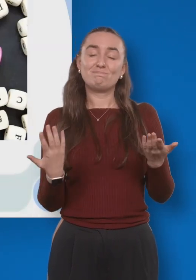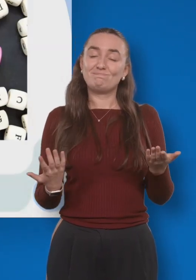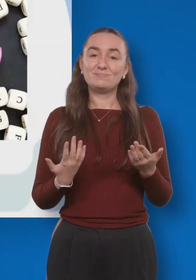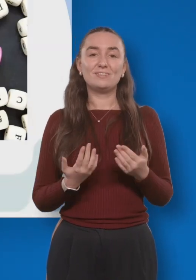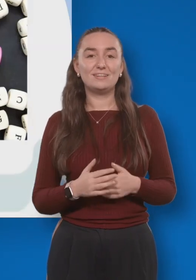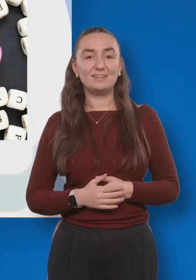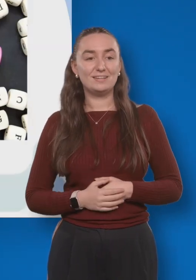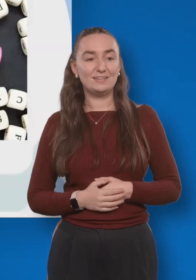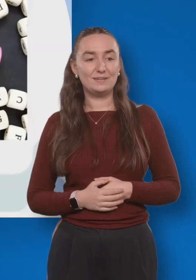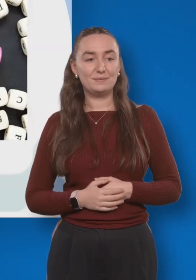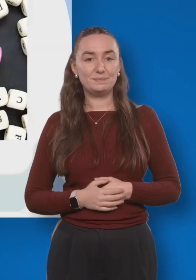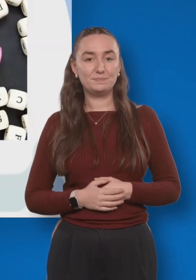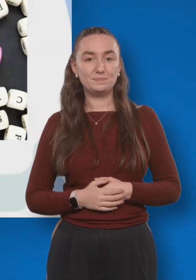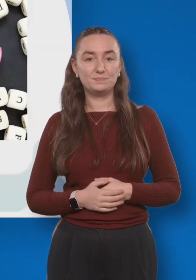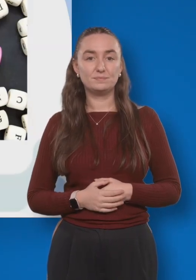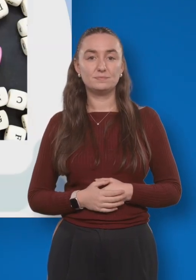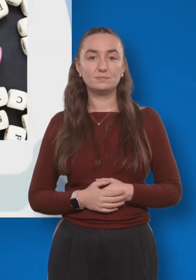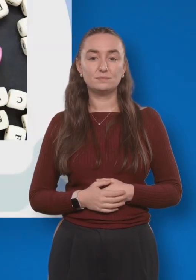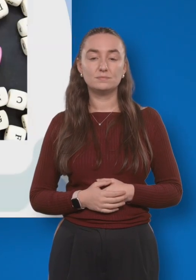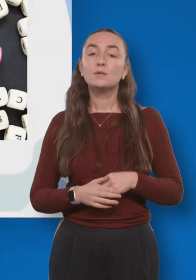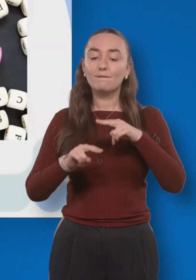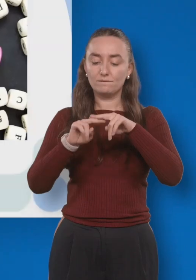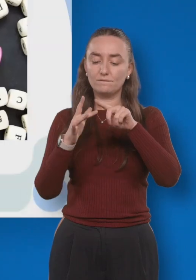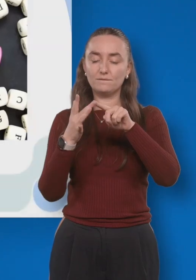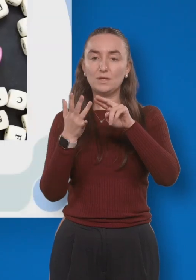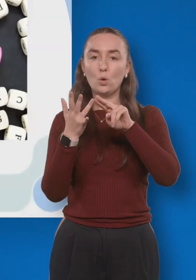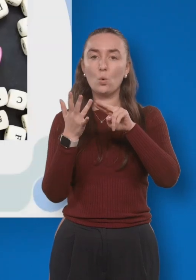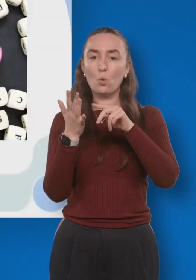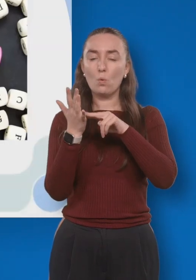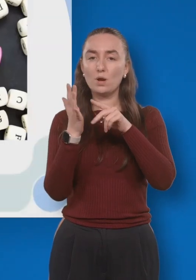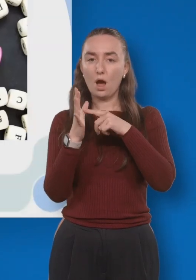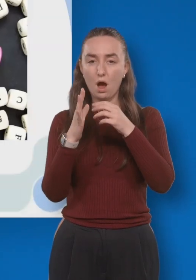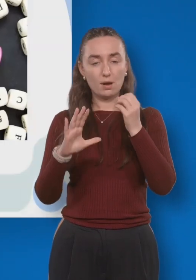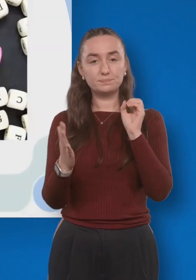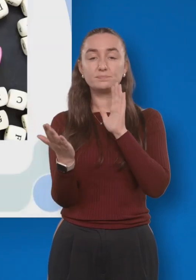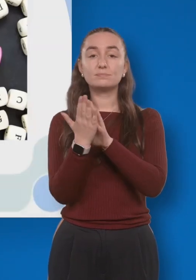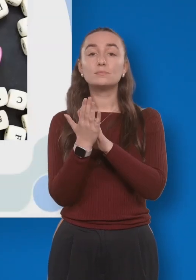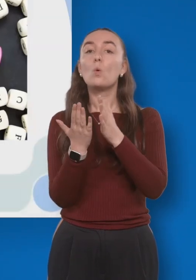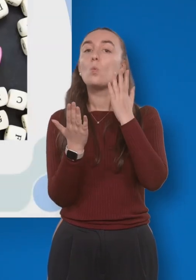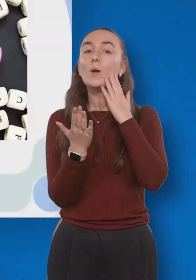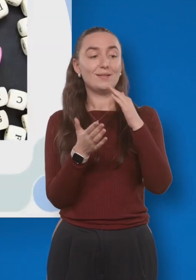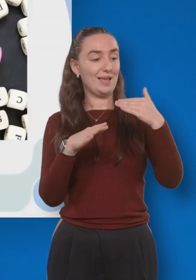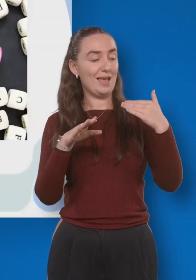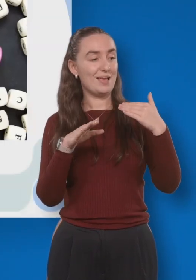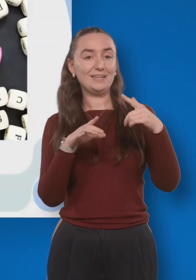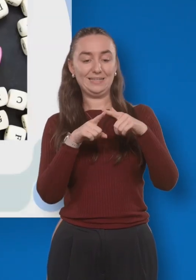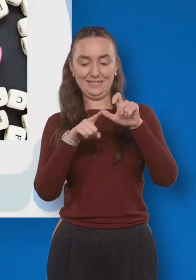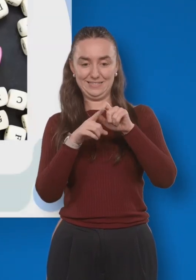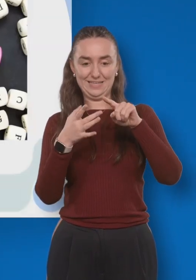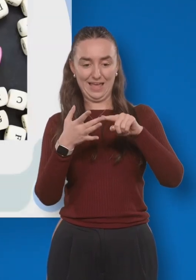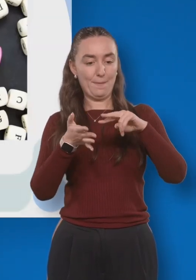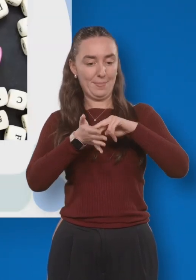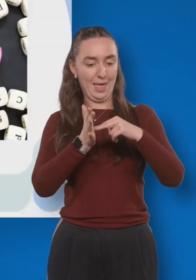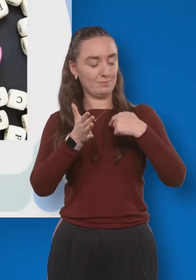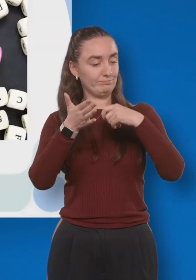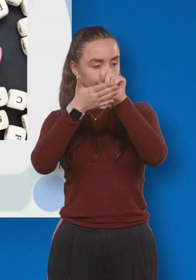but when Fiona is asking, when writing EDI plans for funding bids, I find that everything that I write